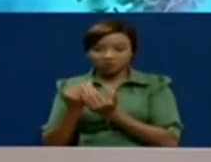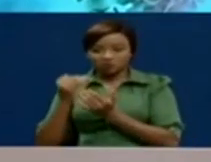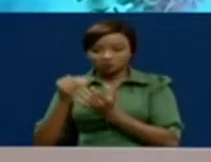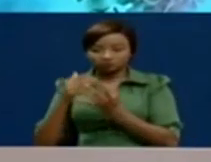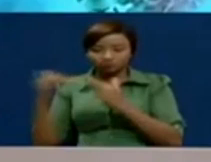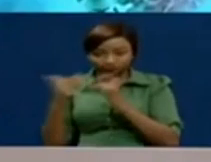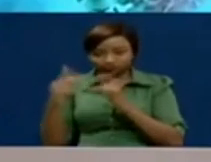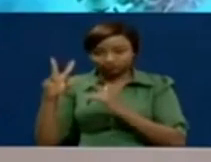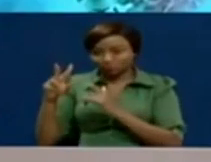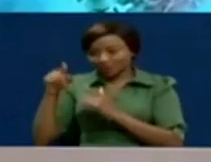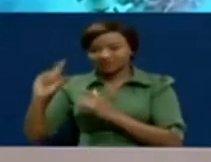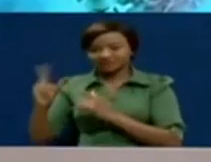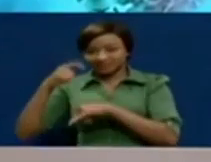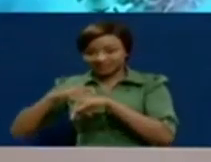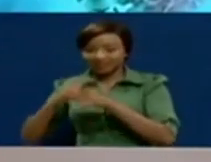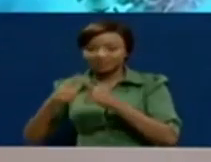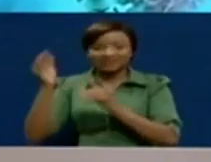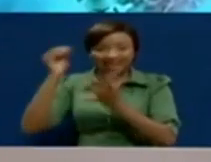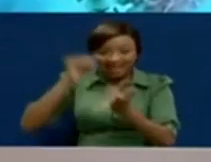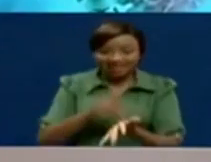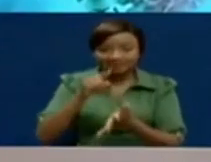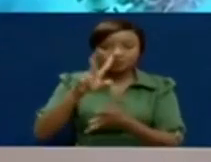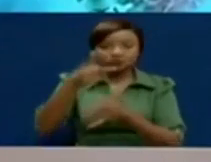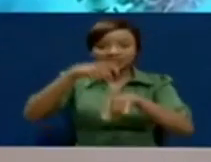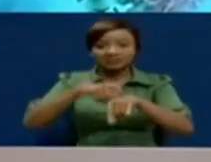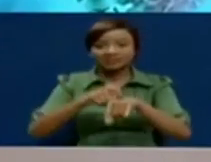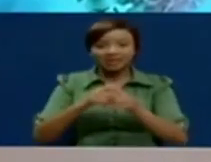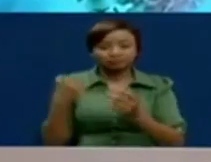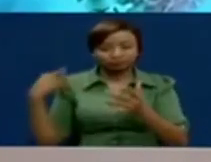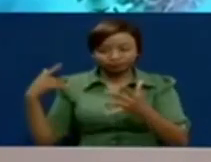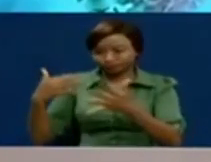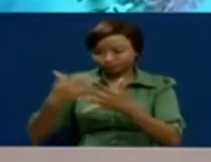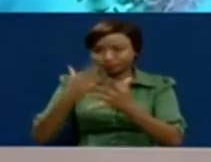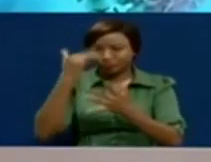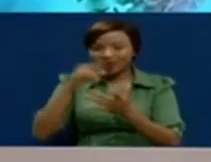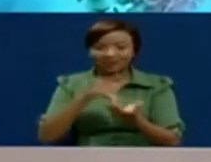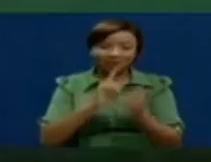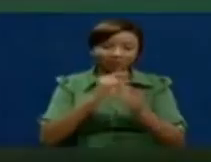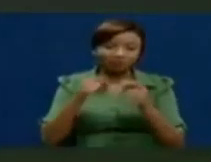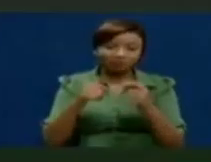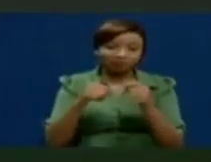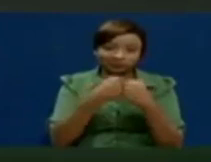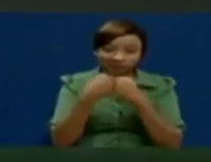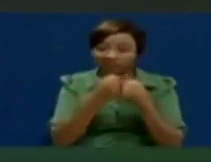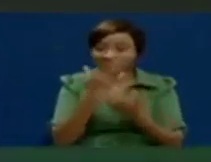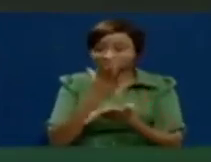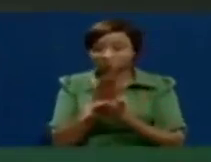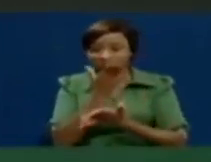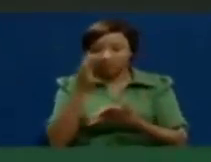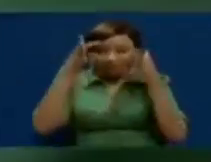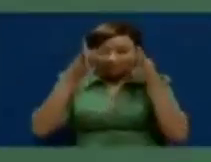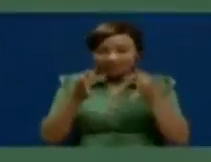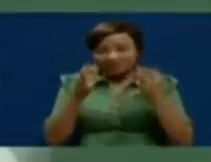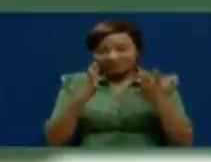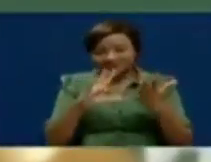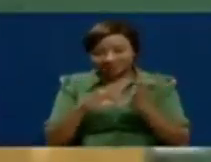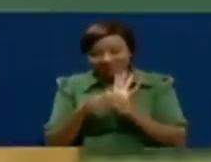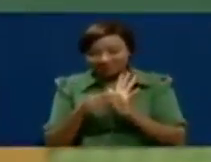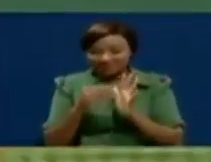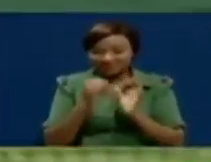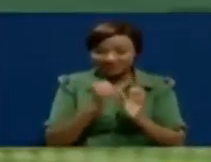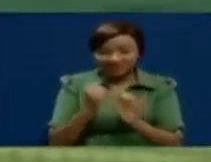pandemic wiped another blue ribbon sports event off the calendar. While the decision had looked inevitable for some time,